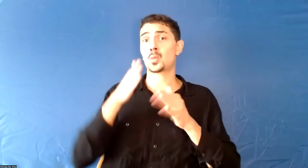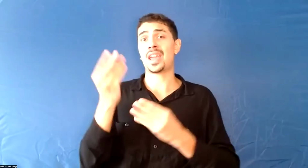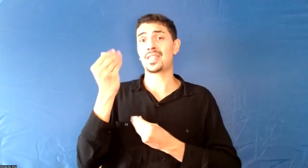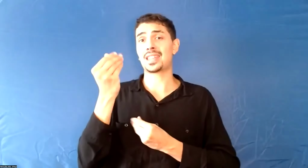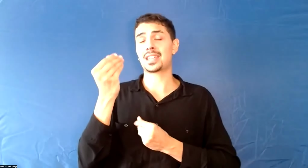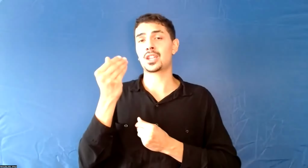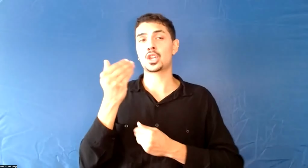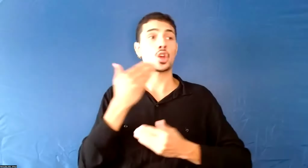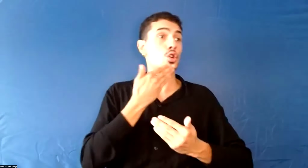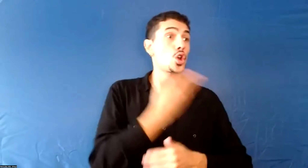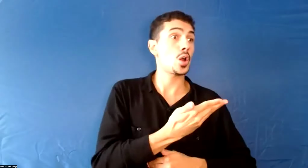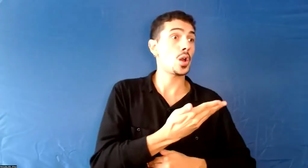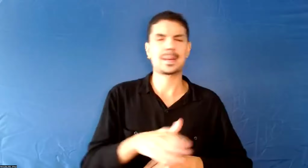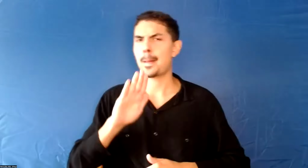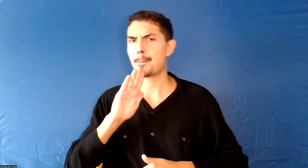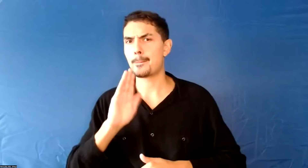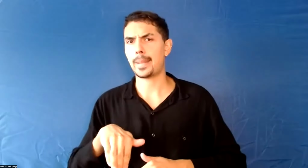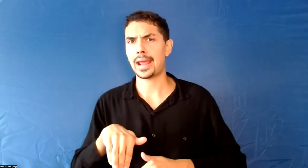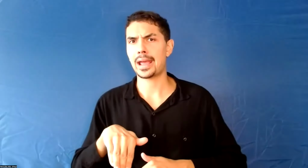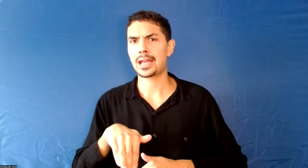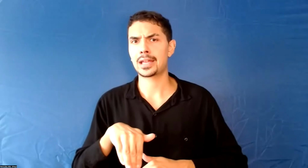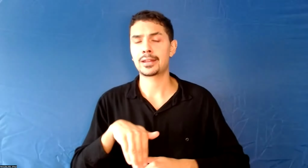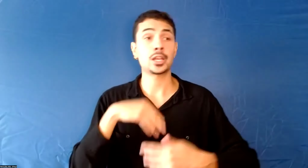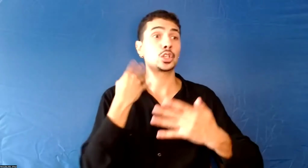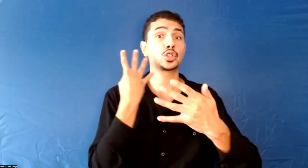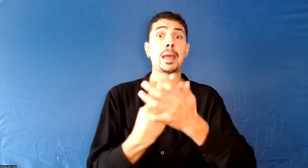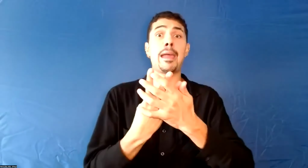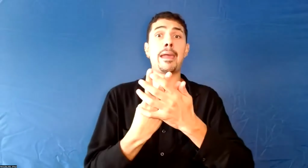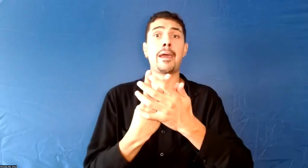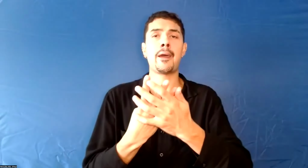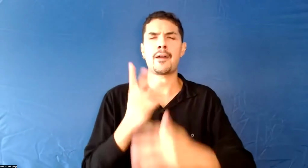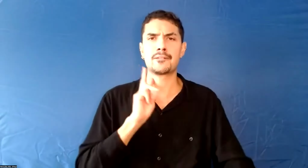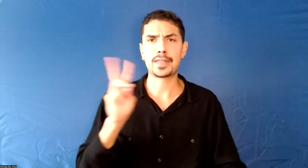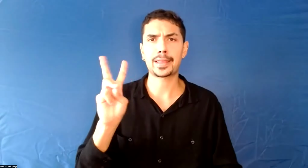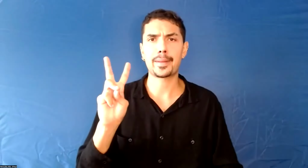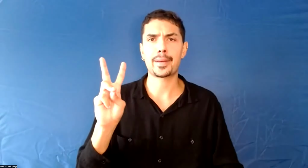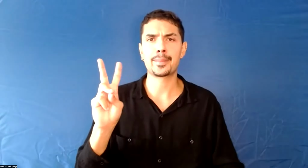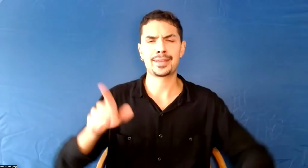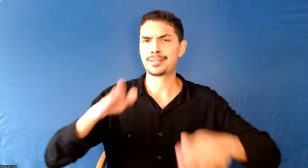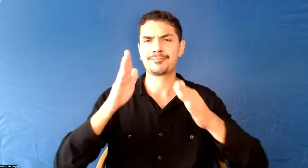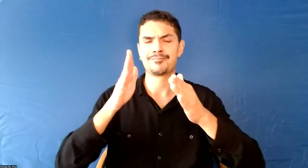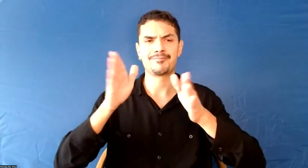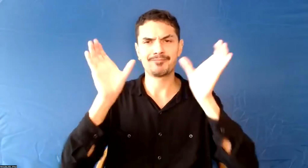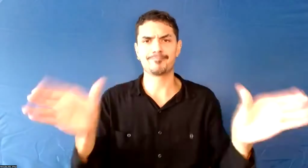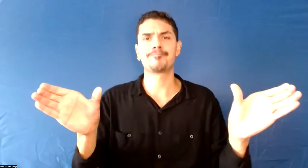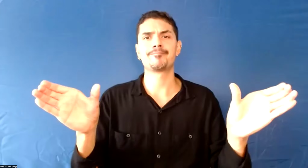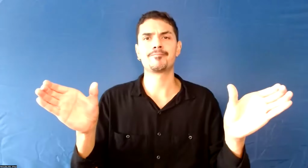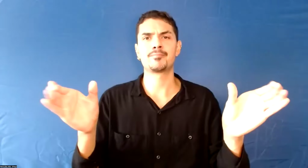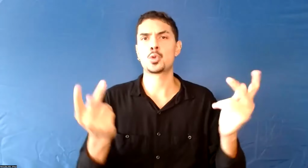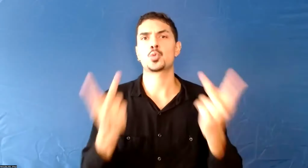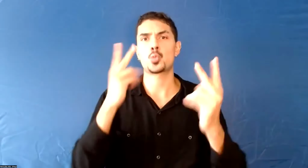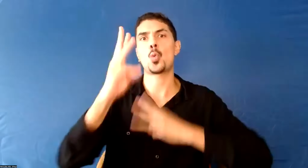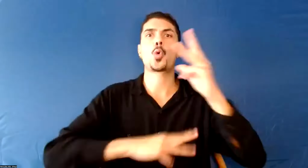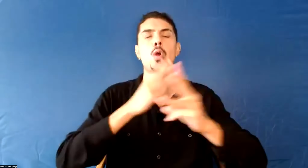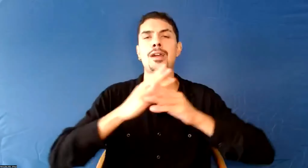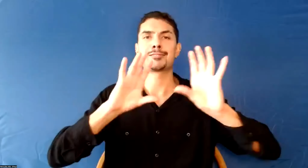good and jail or victim, like these, the two worlds,